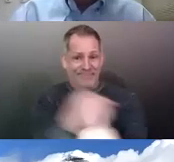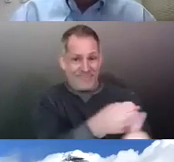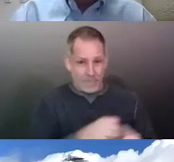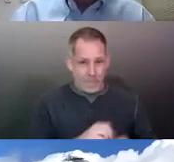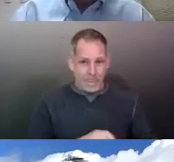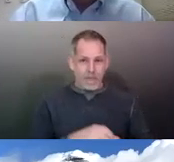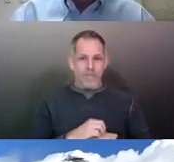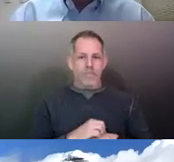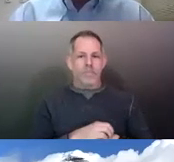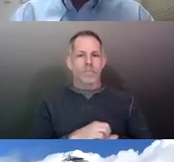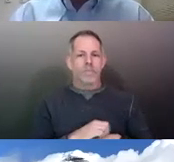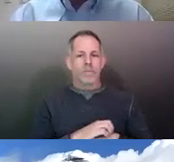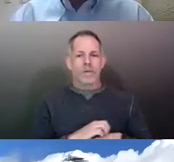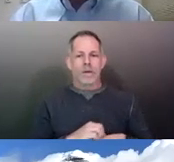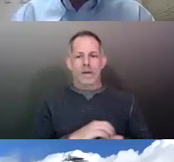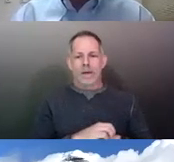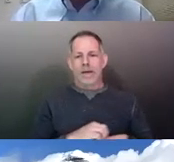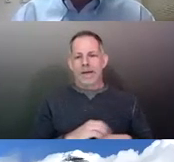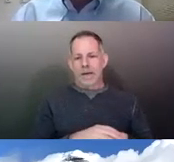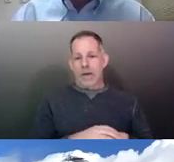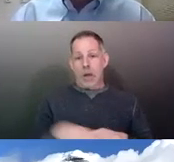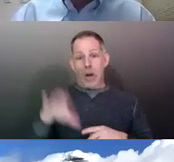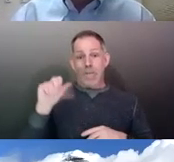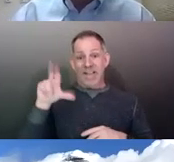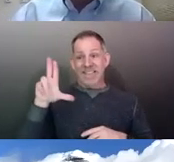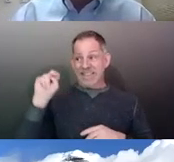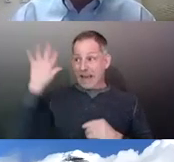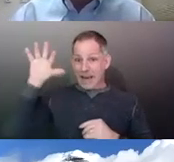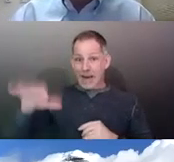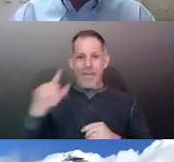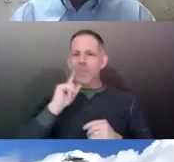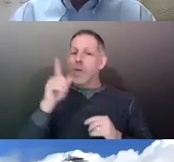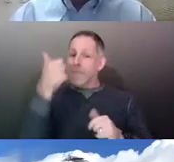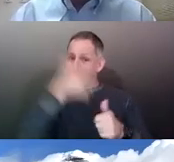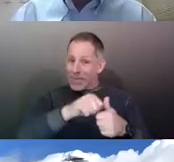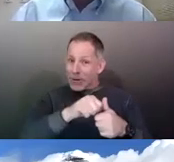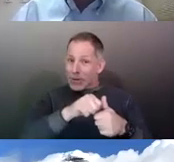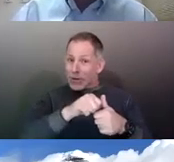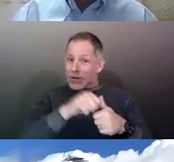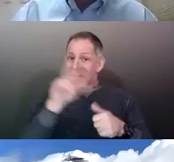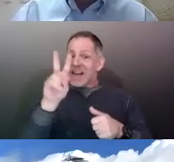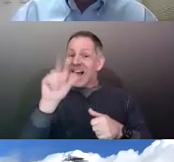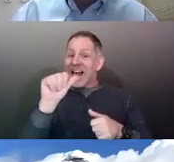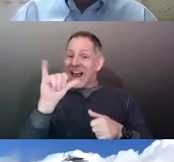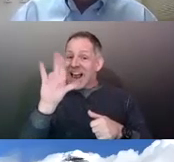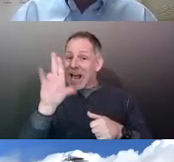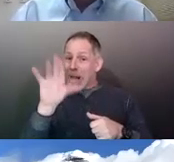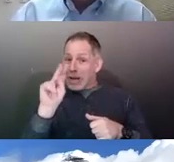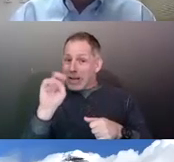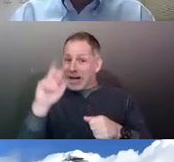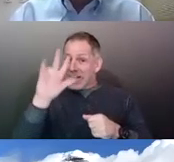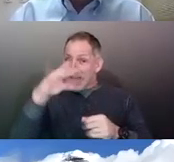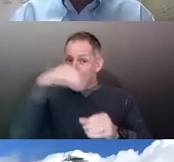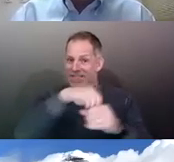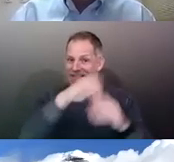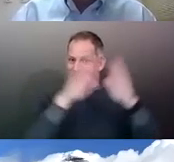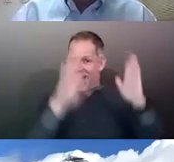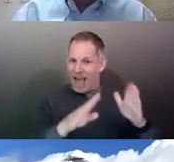They're just hanging there. So important to keep that in mind. You don't have to be a